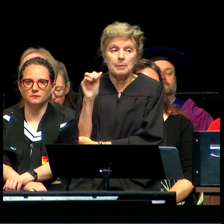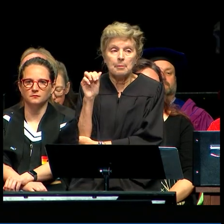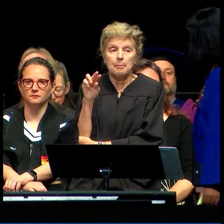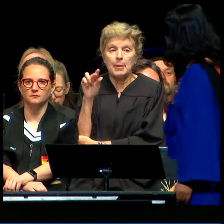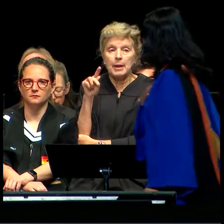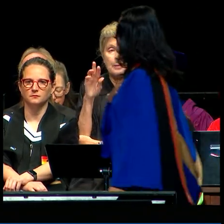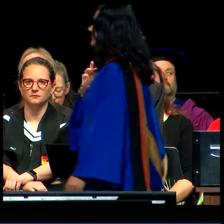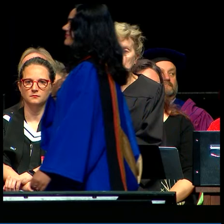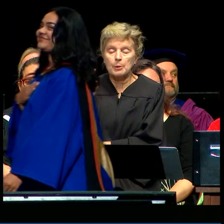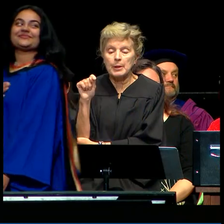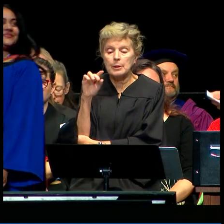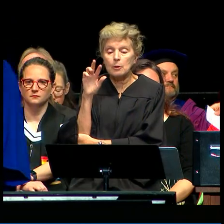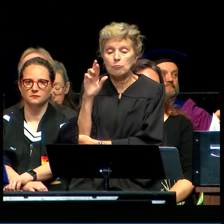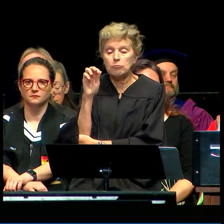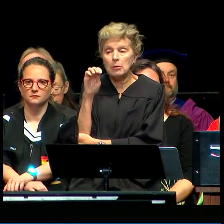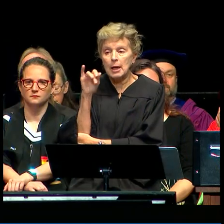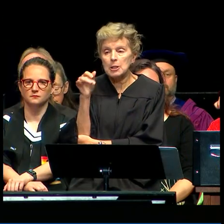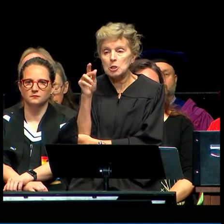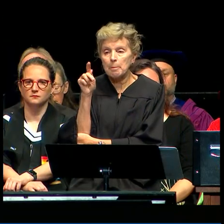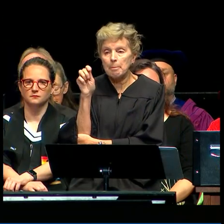Manpreet Rajpal.